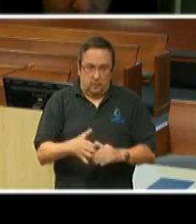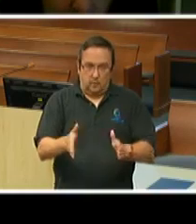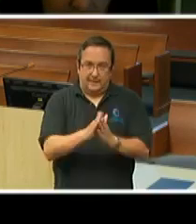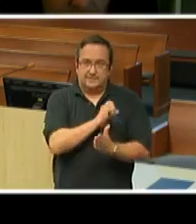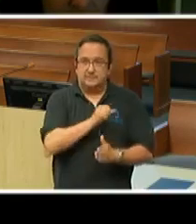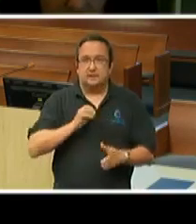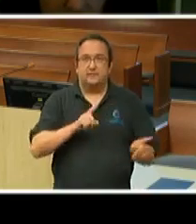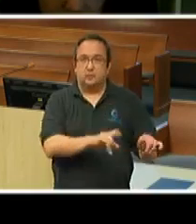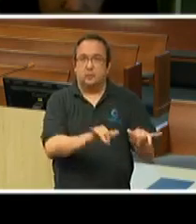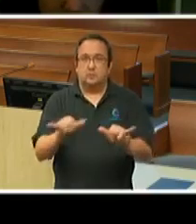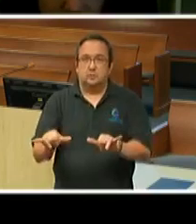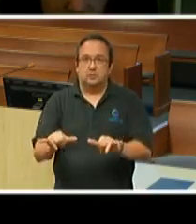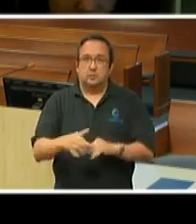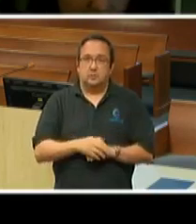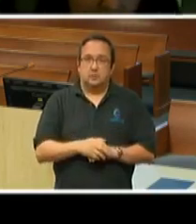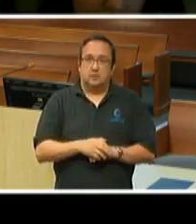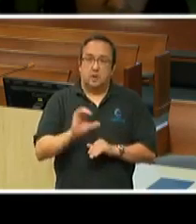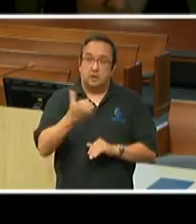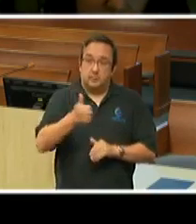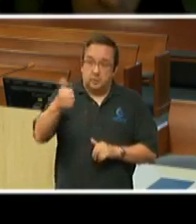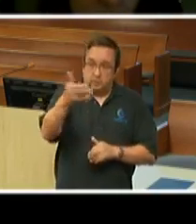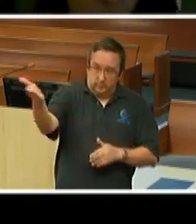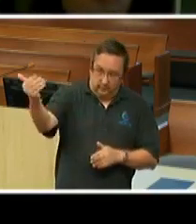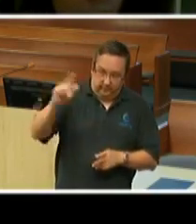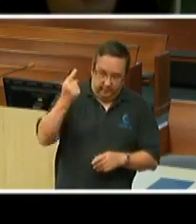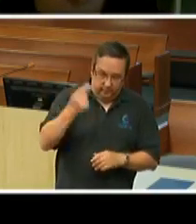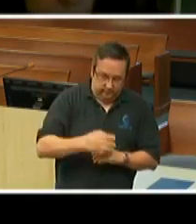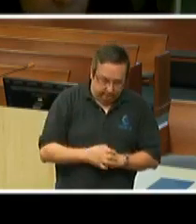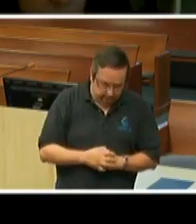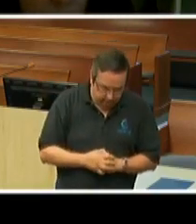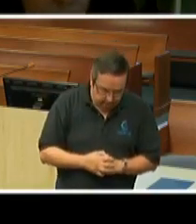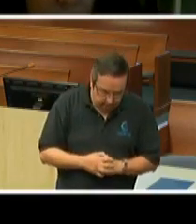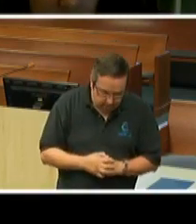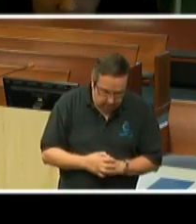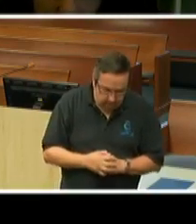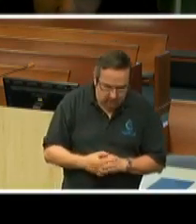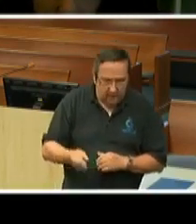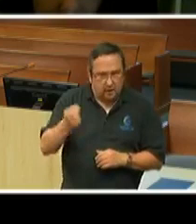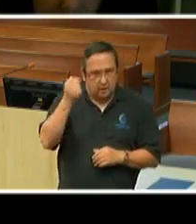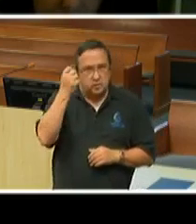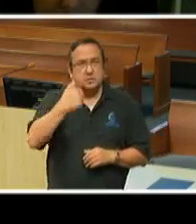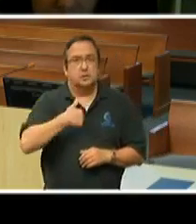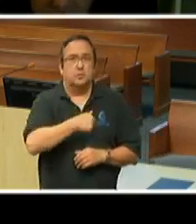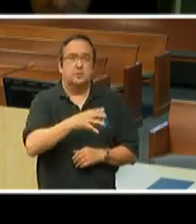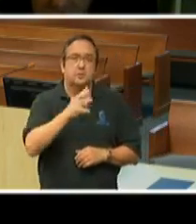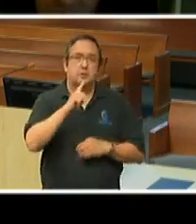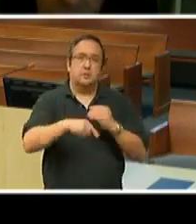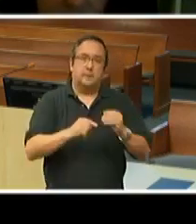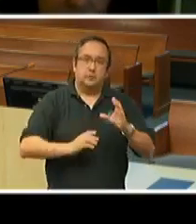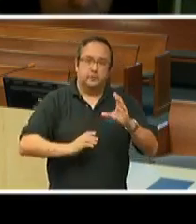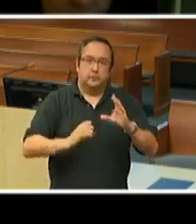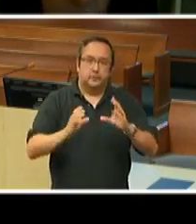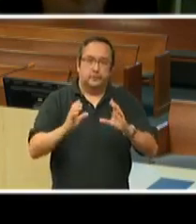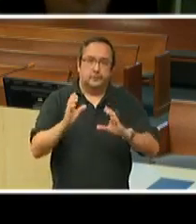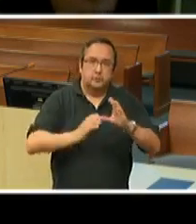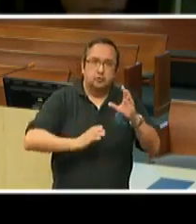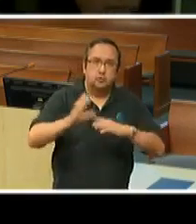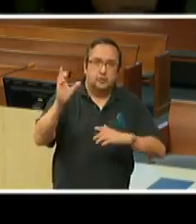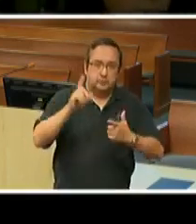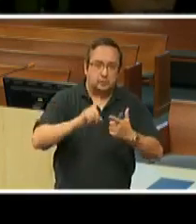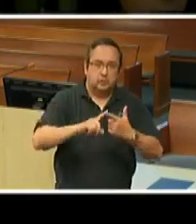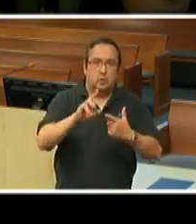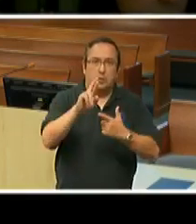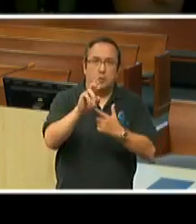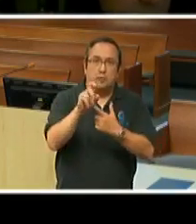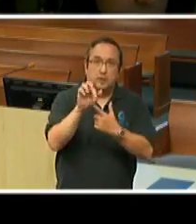question. So Commissioner Cornell, you're first. No, I understand we're going to be talking about construction, realtors,